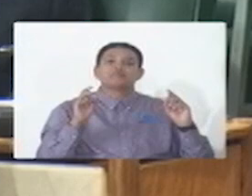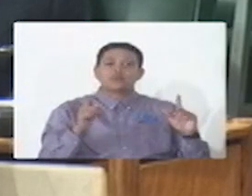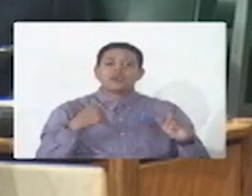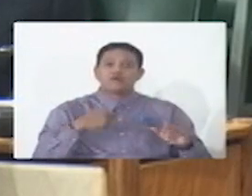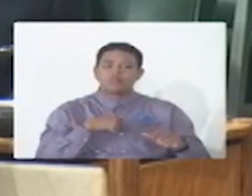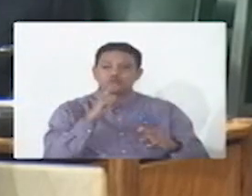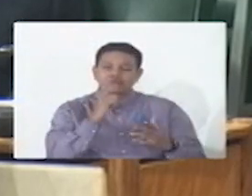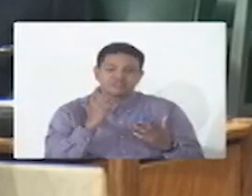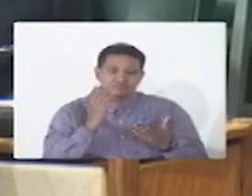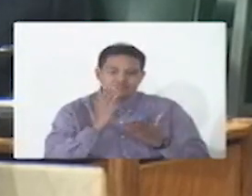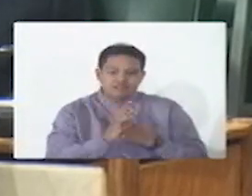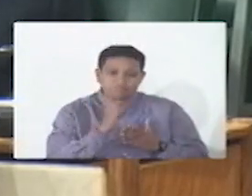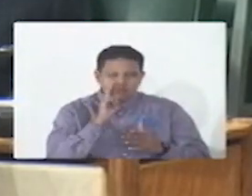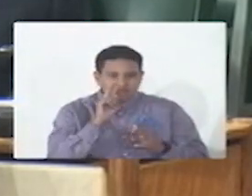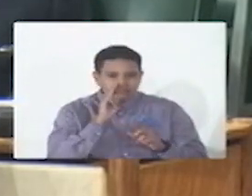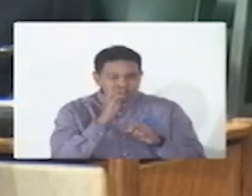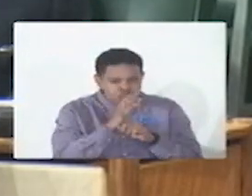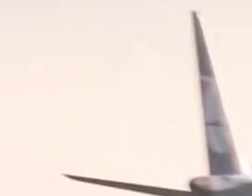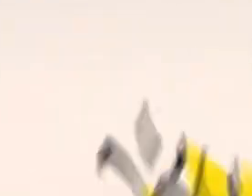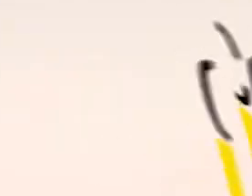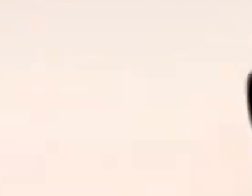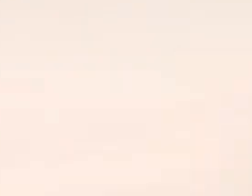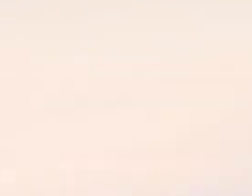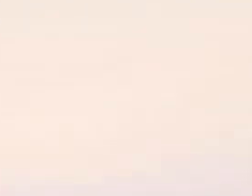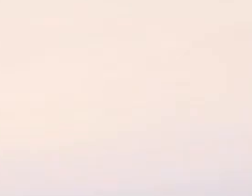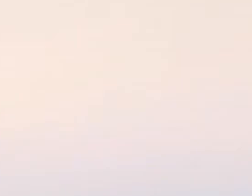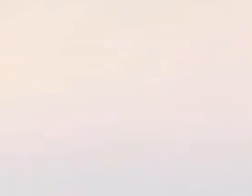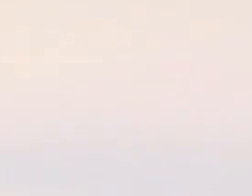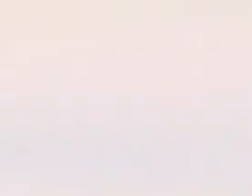to track that person.